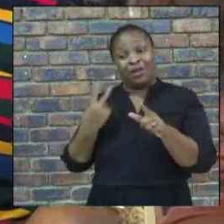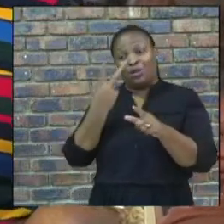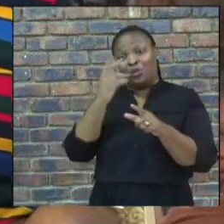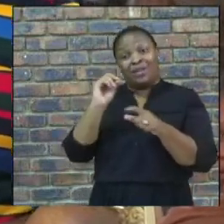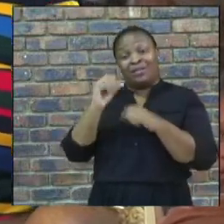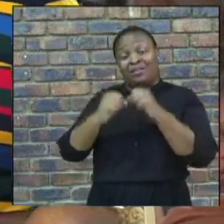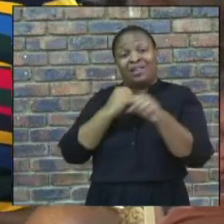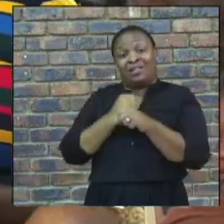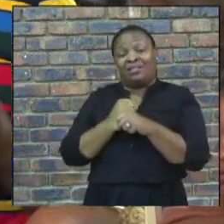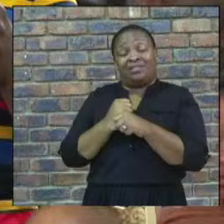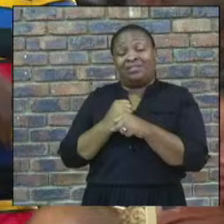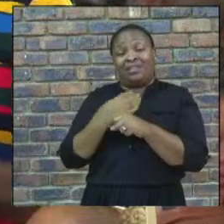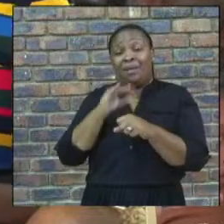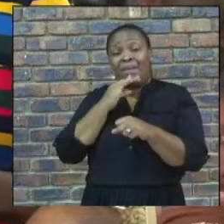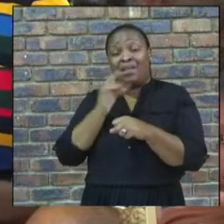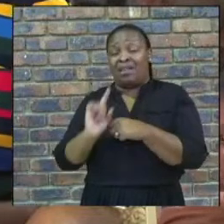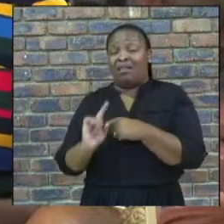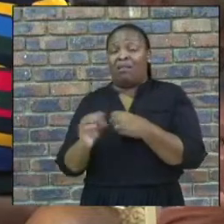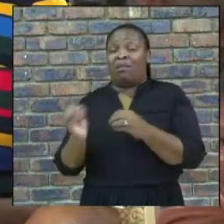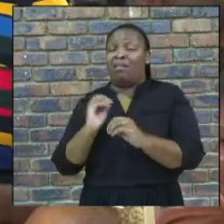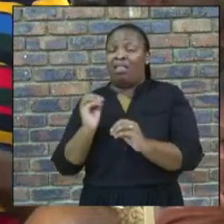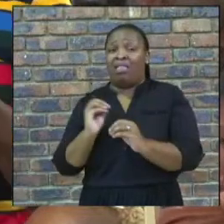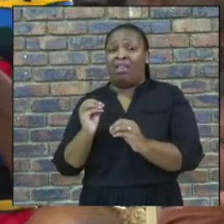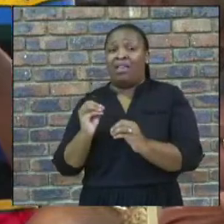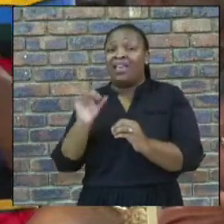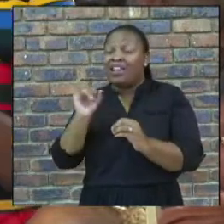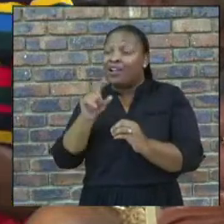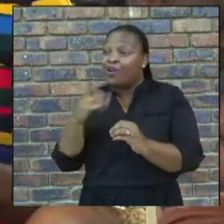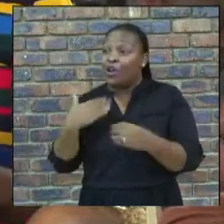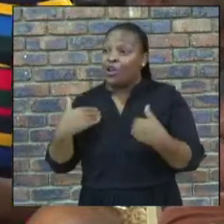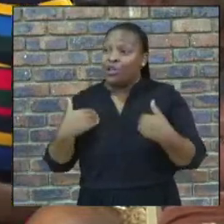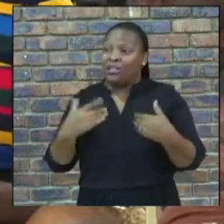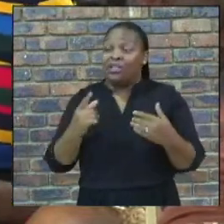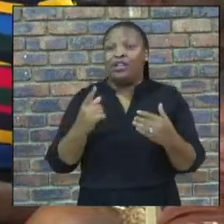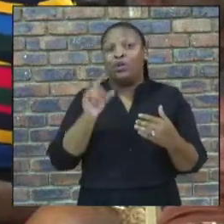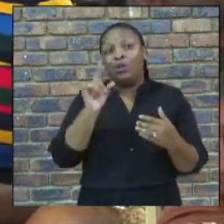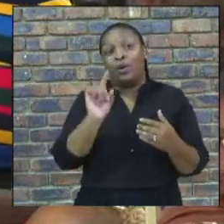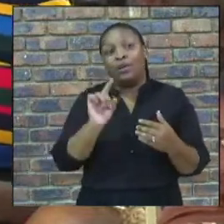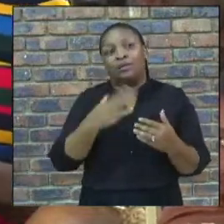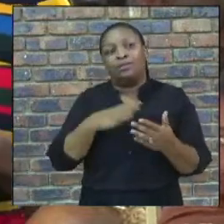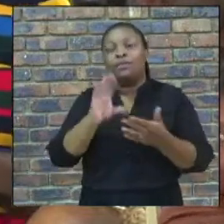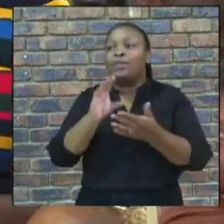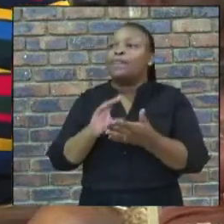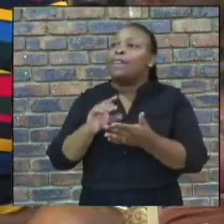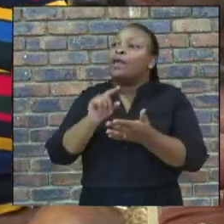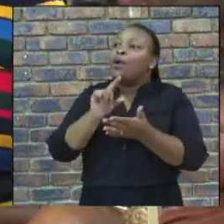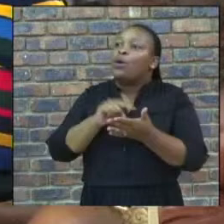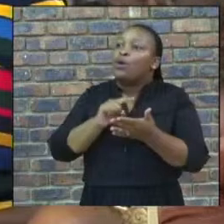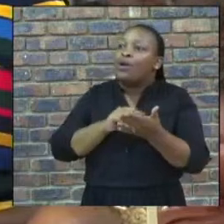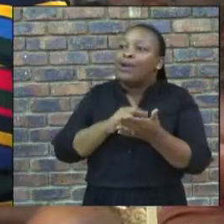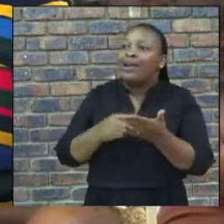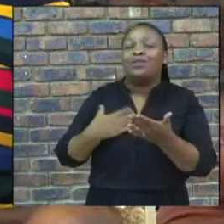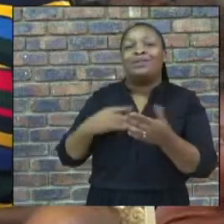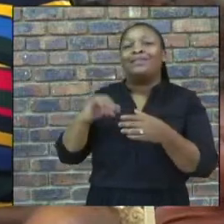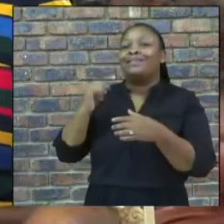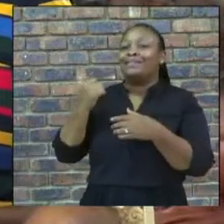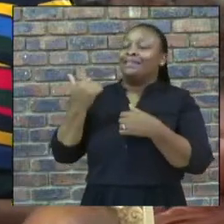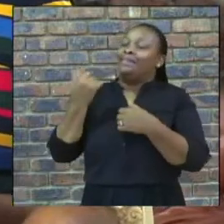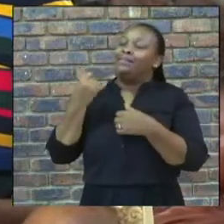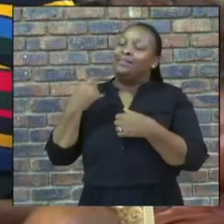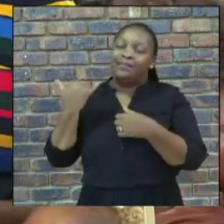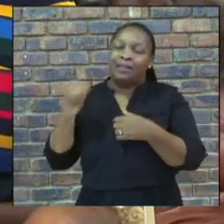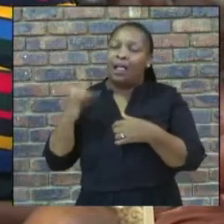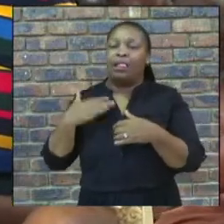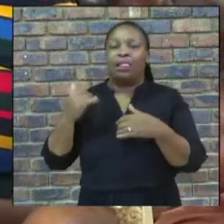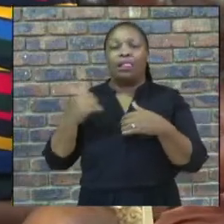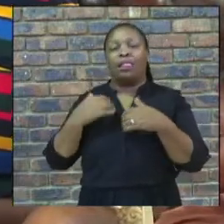nothing. When democracy started, we were the first one to vote. And now we are 30 years in this democracy. But some